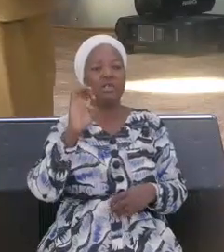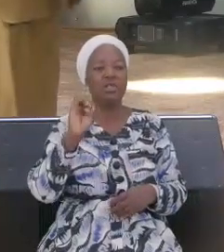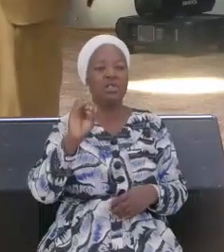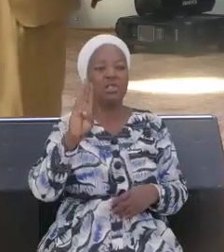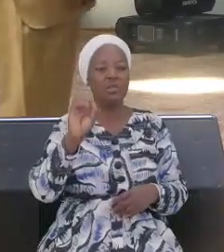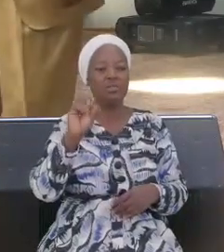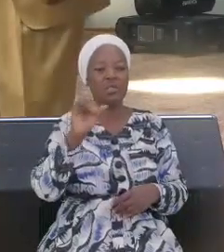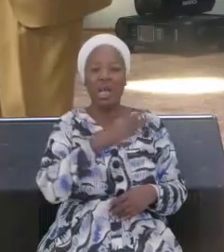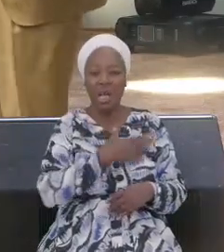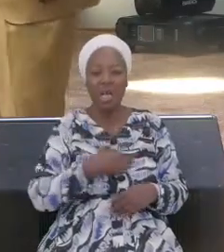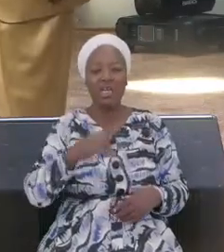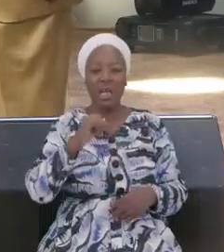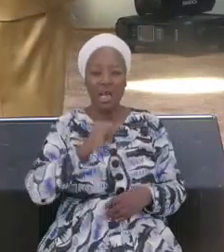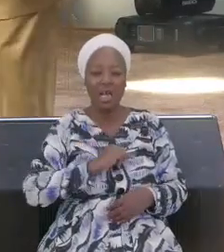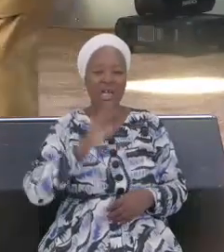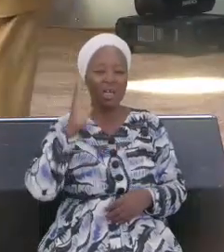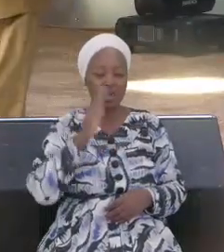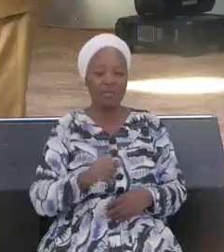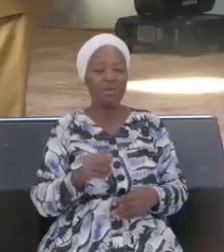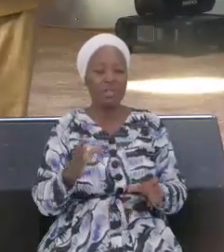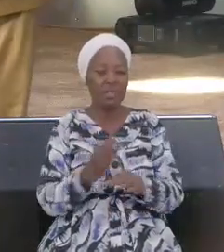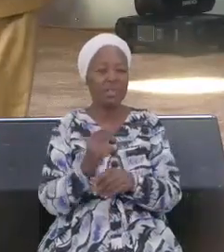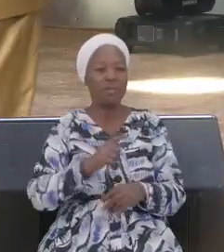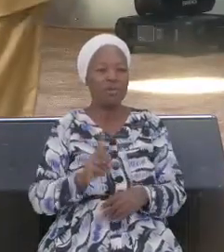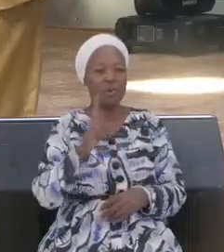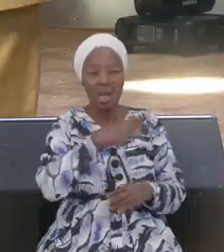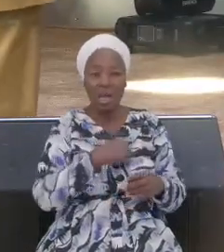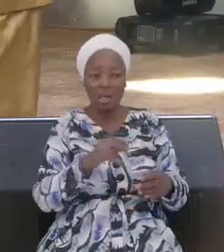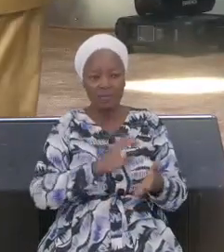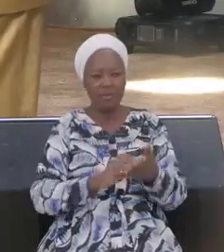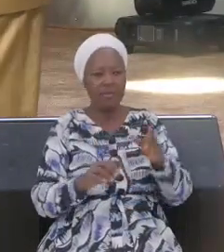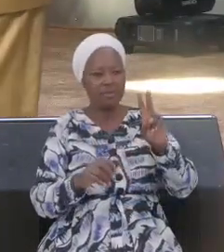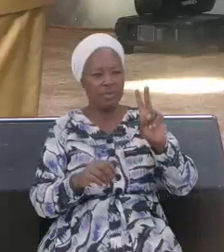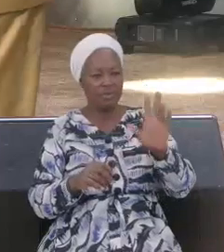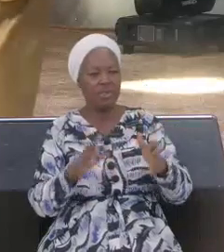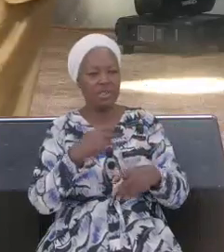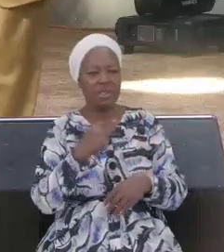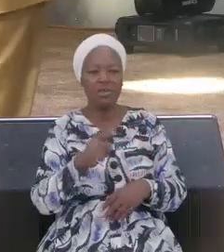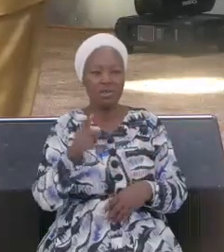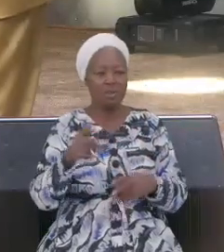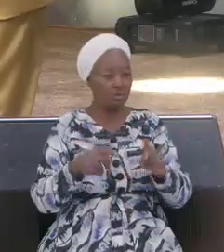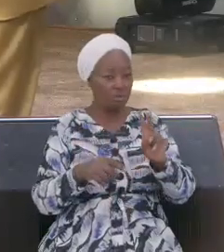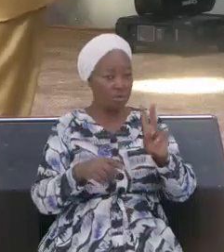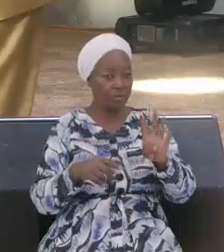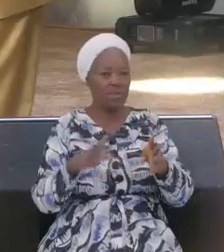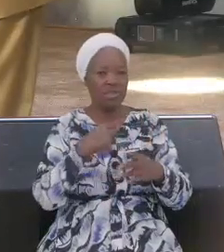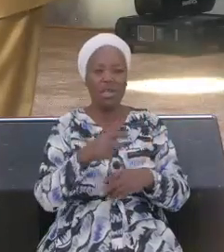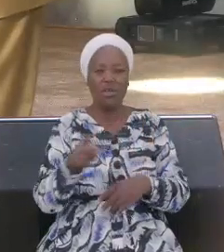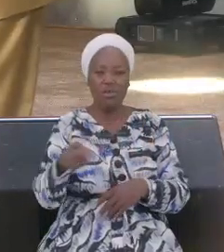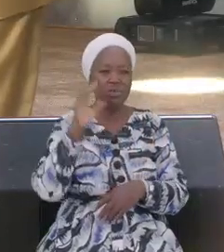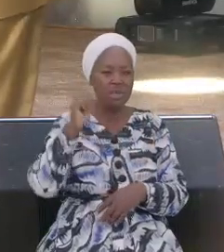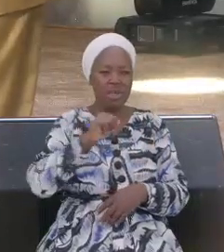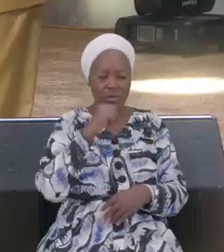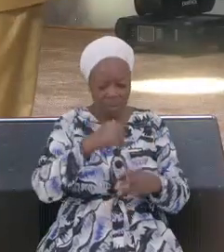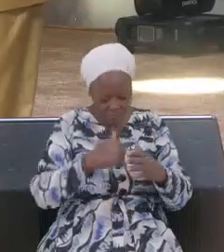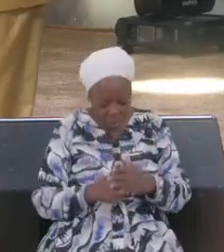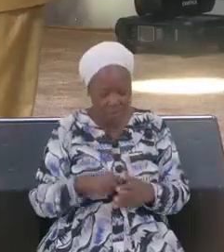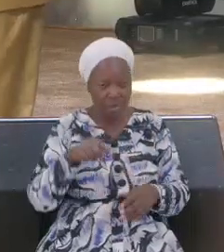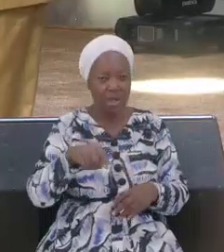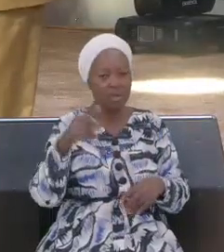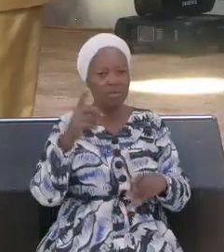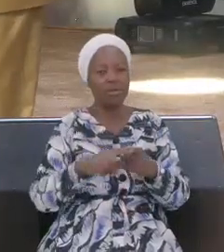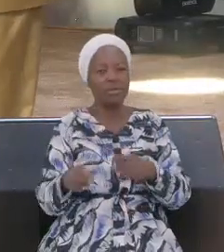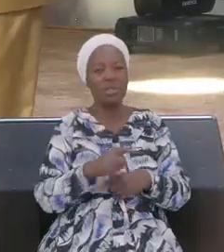In verse 24, it says, thou shalt not bow down to their gods, nor serve them, nor